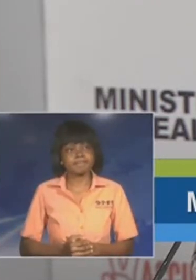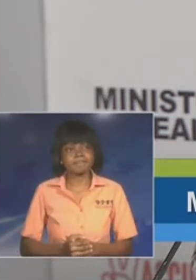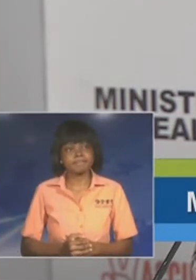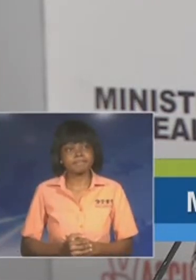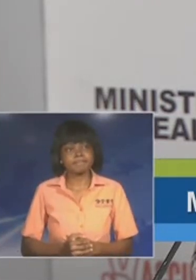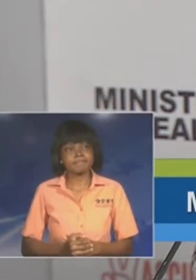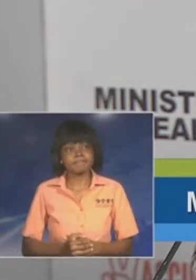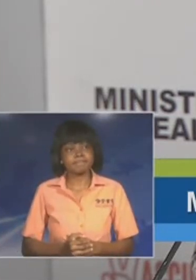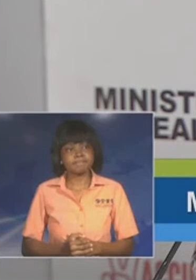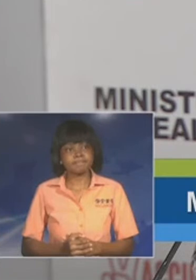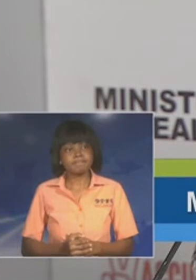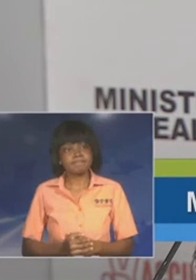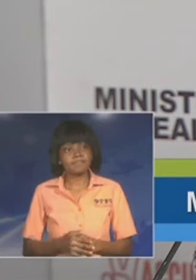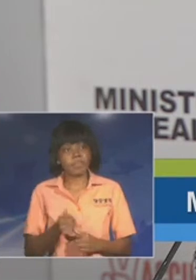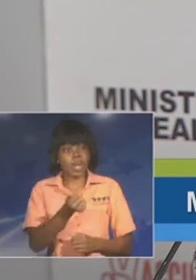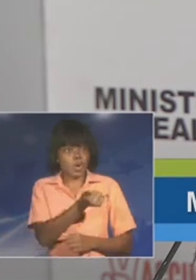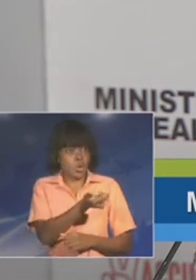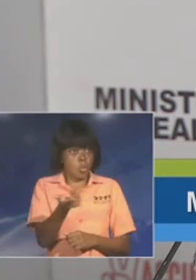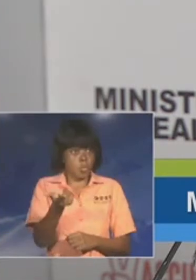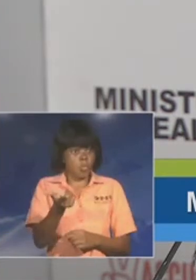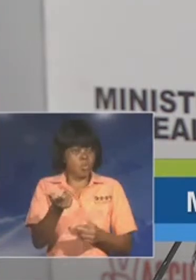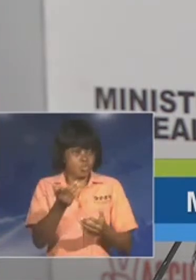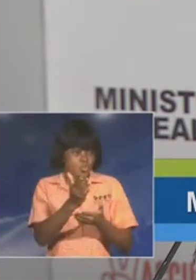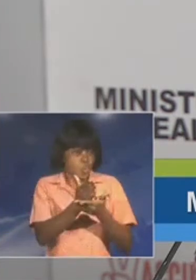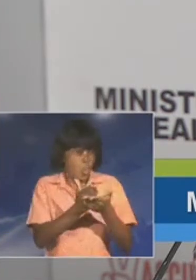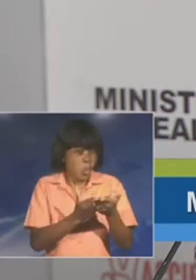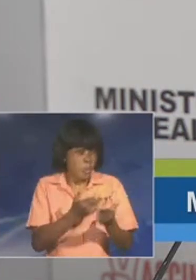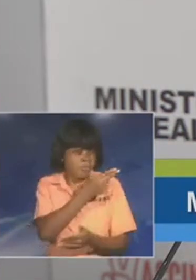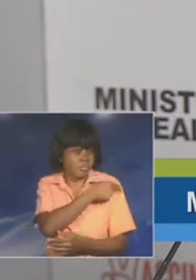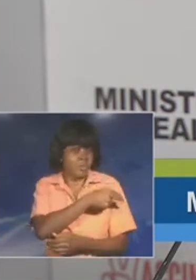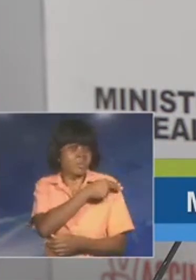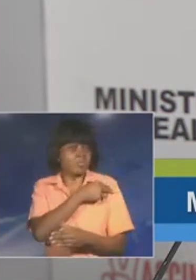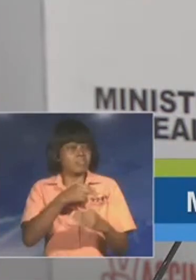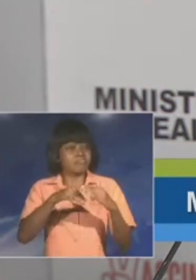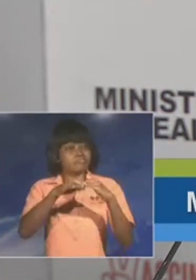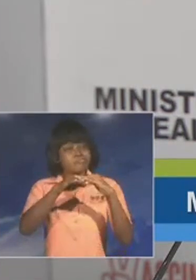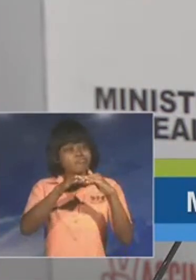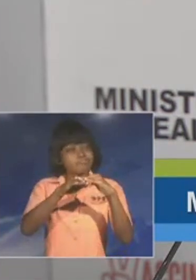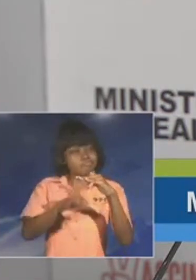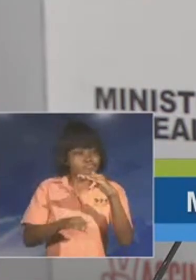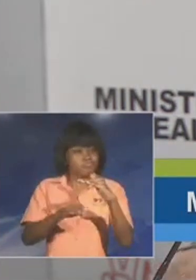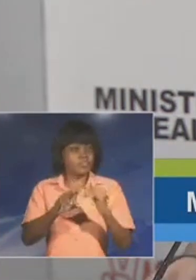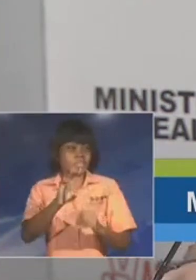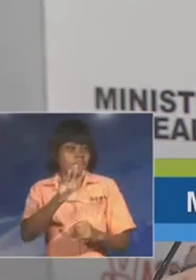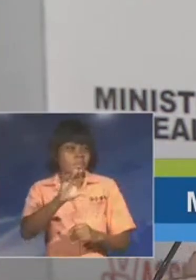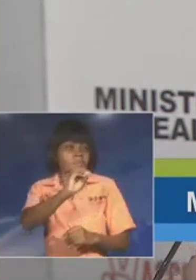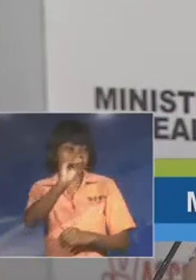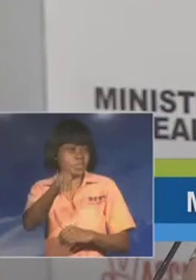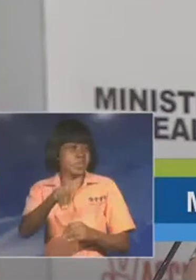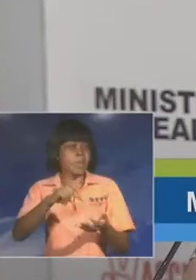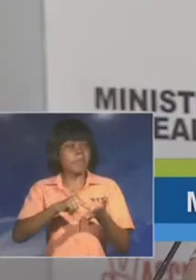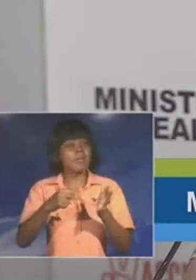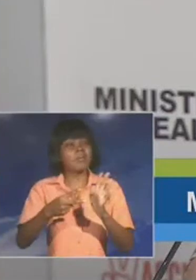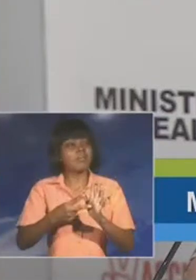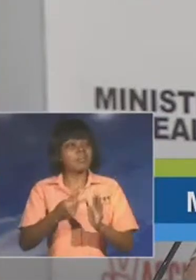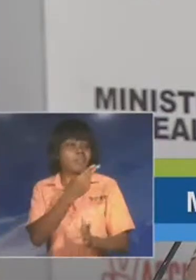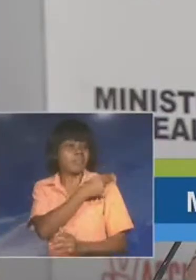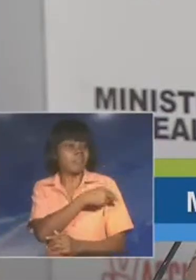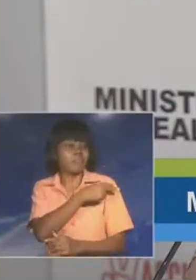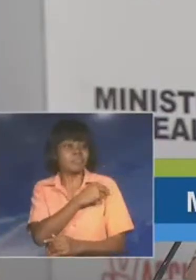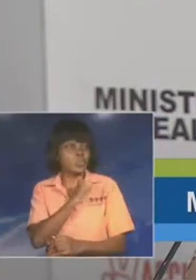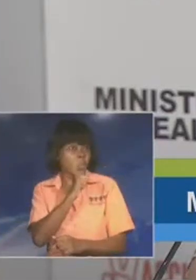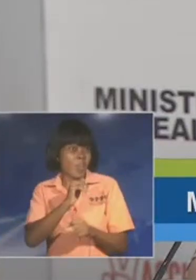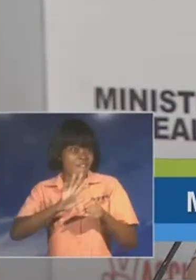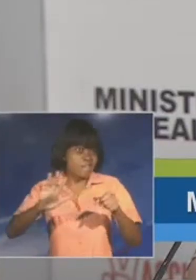of 75%, again demonstrating that the hospitals are not as filled as they were previously